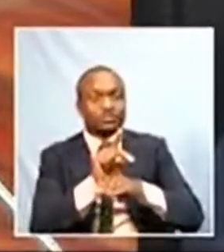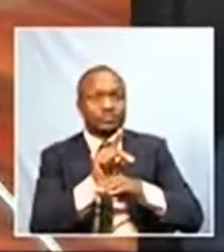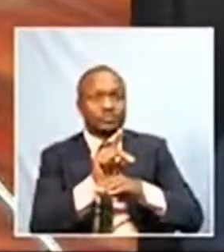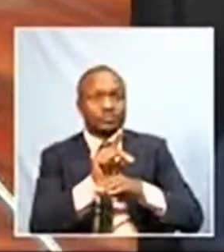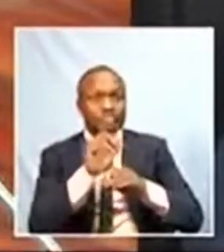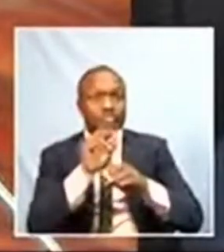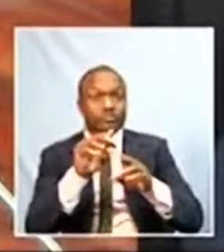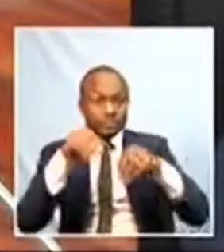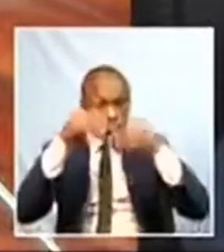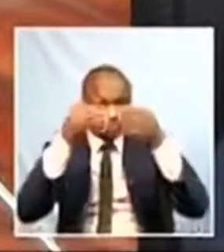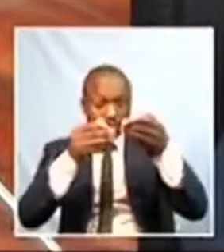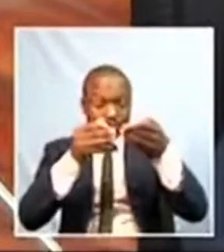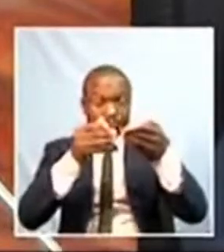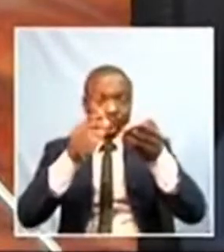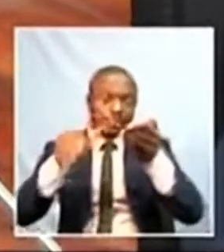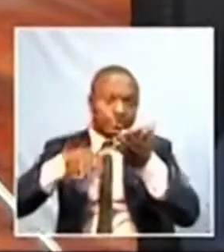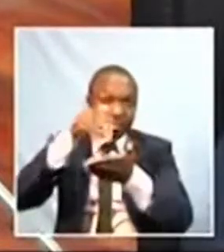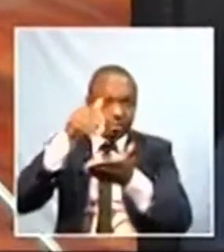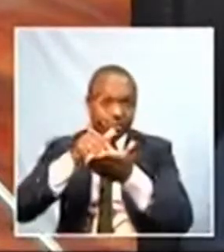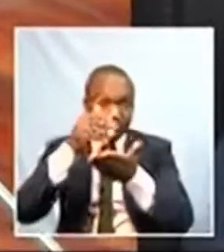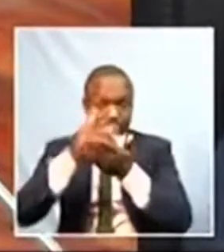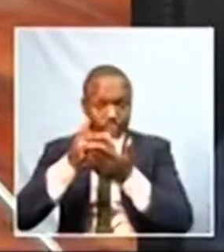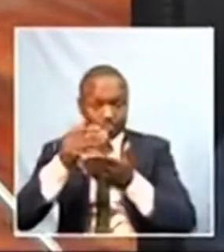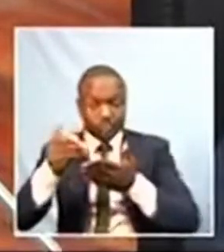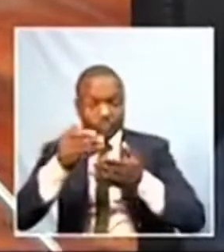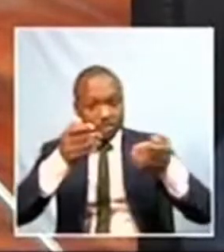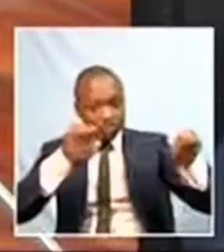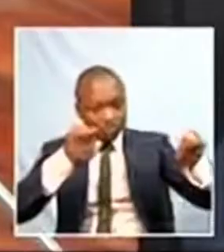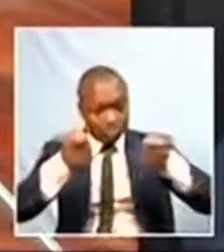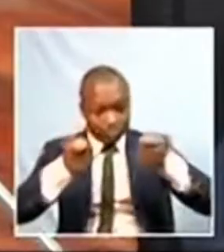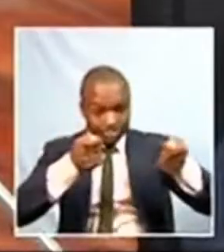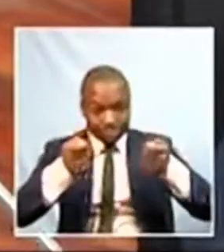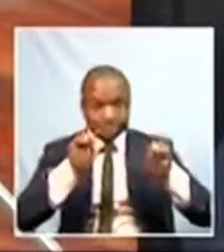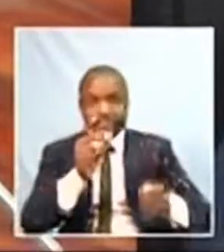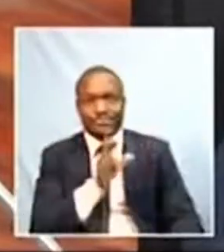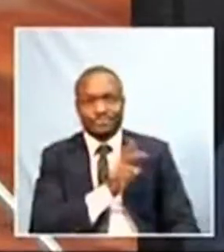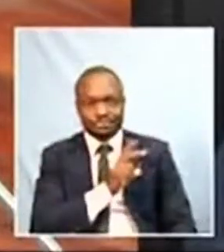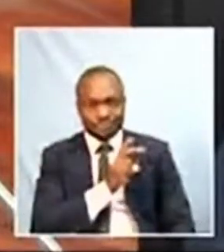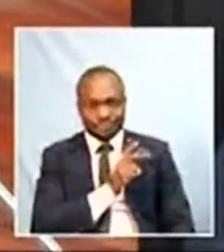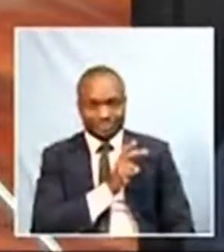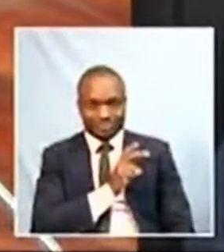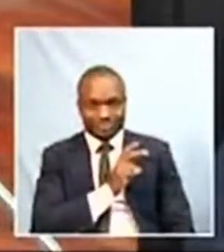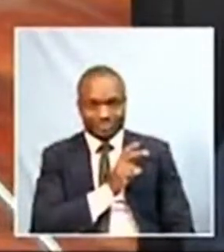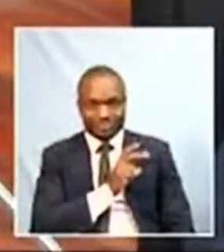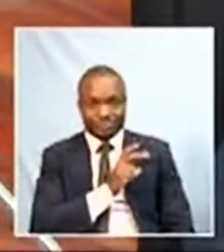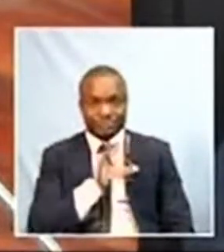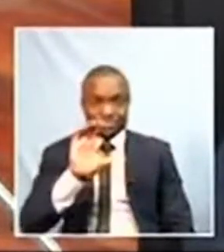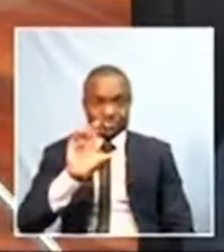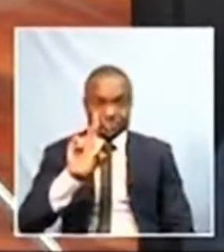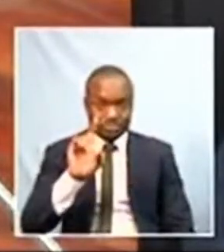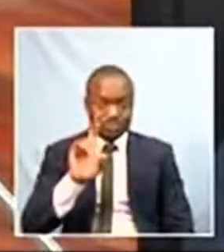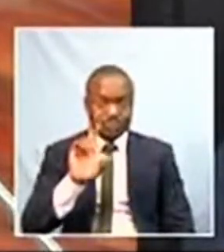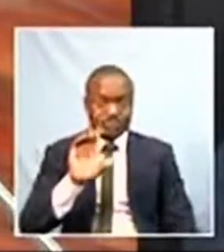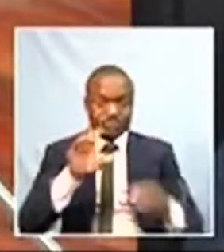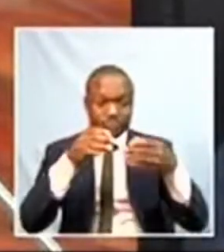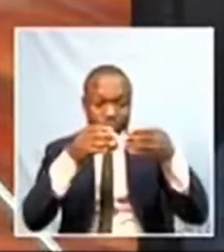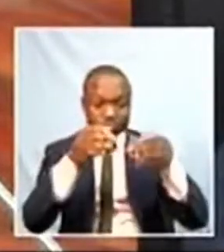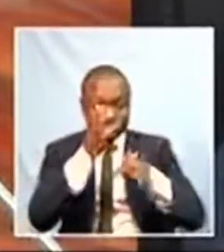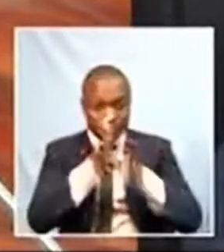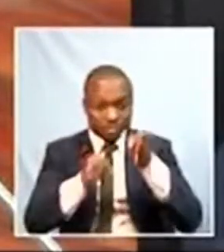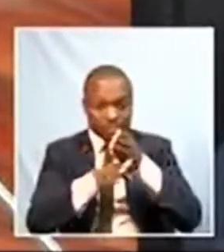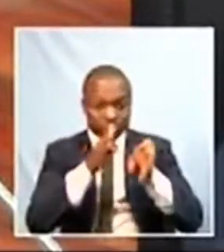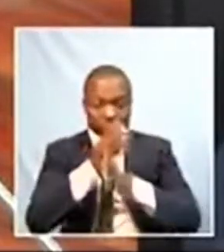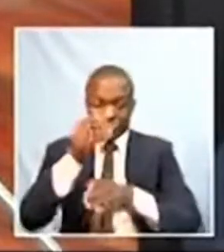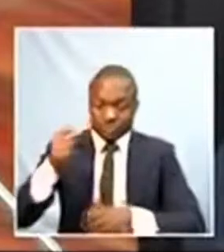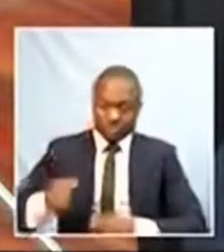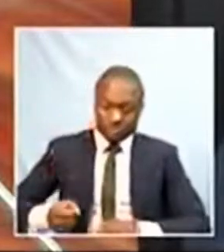being procured centrally, that is the purchase of the police motor vehicle and the the construction of the